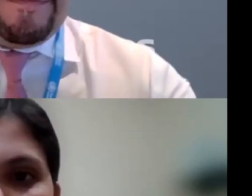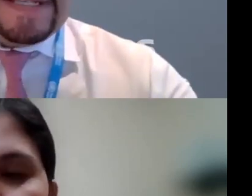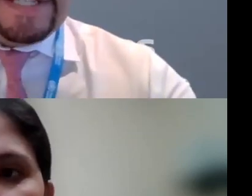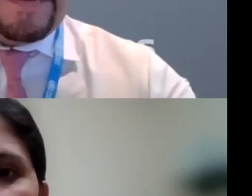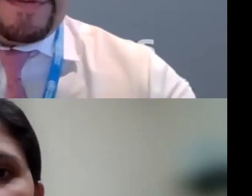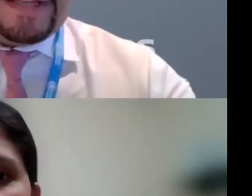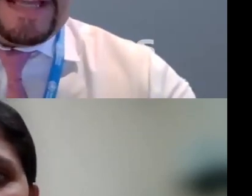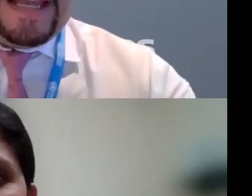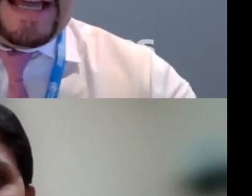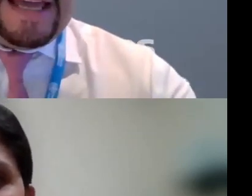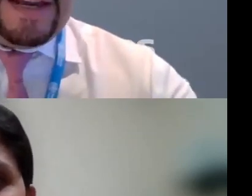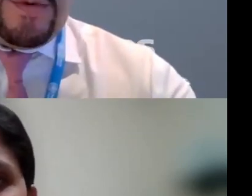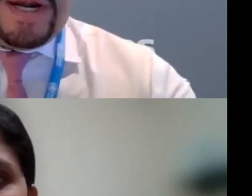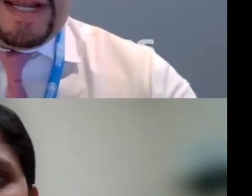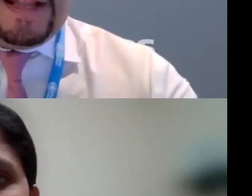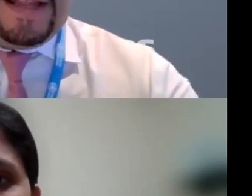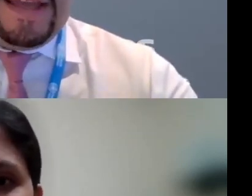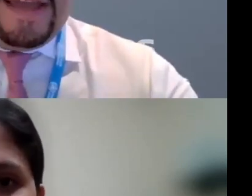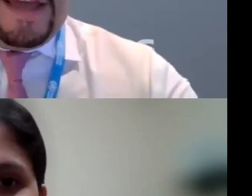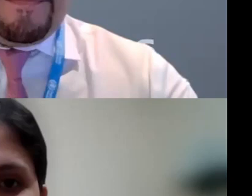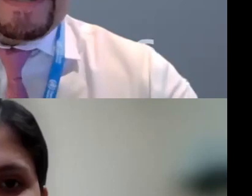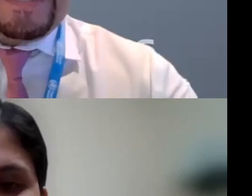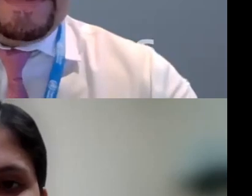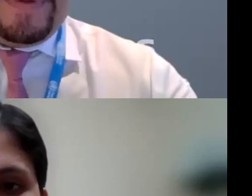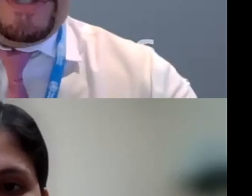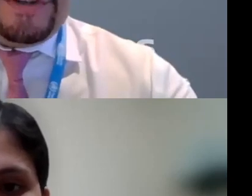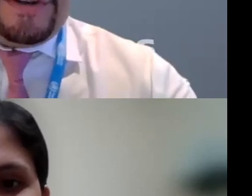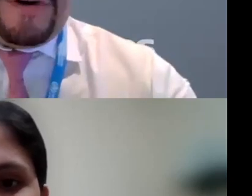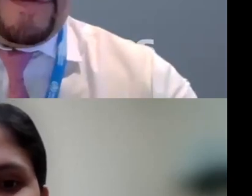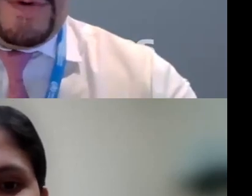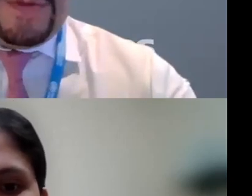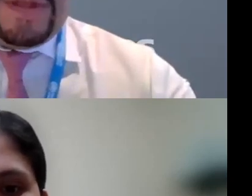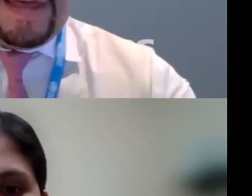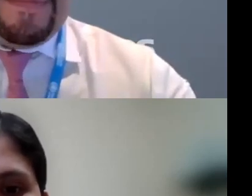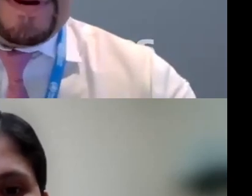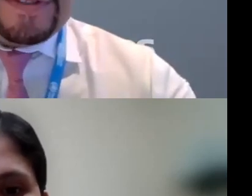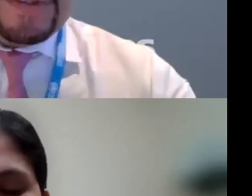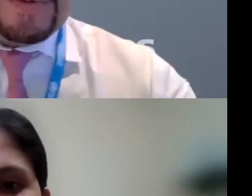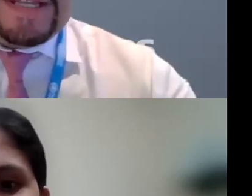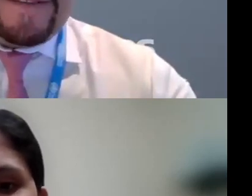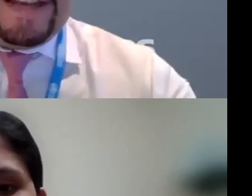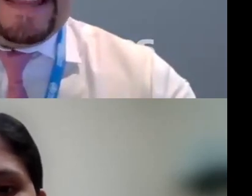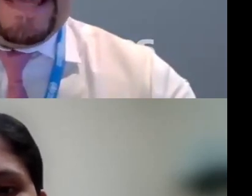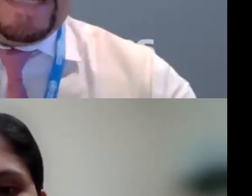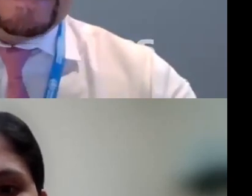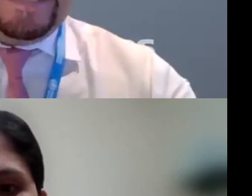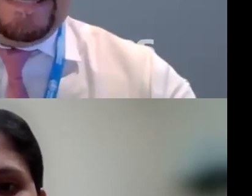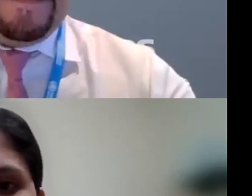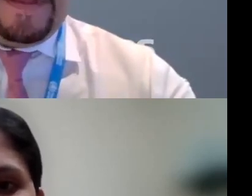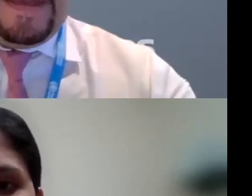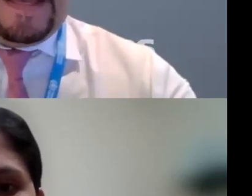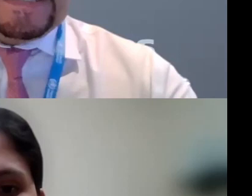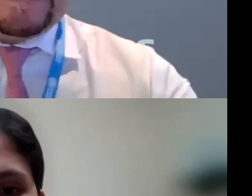reflections, key messages from Natalia and Juan Ángel. Participation of youth and persons with disability is